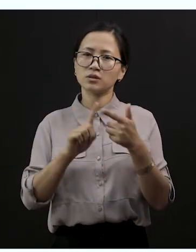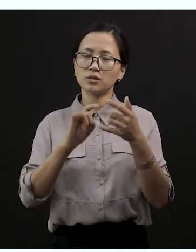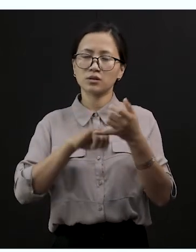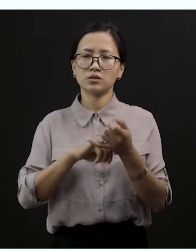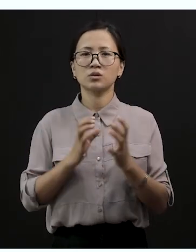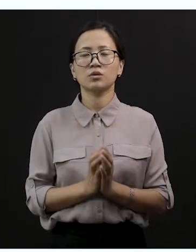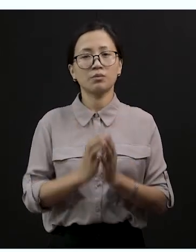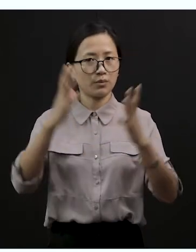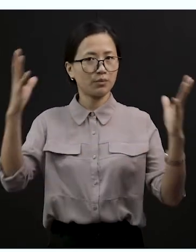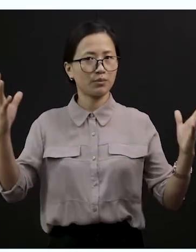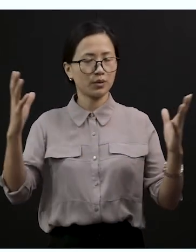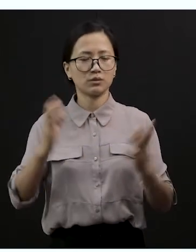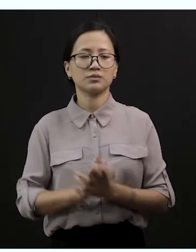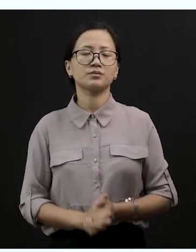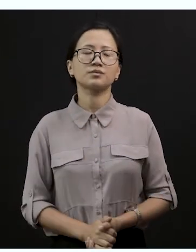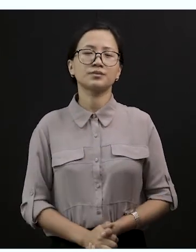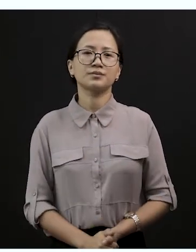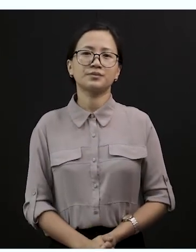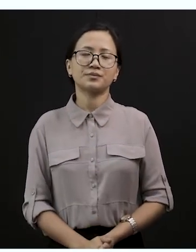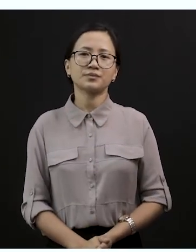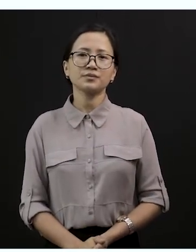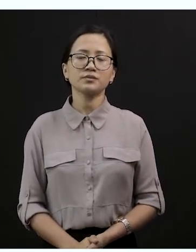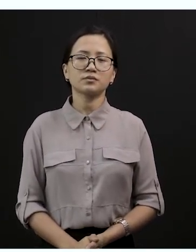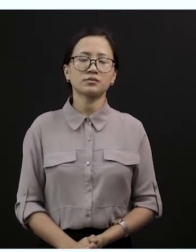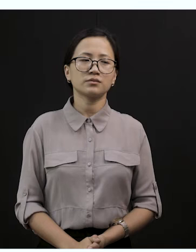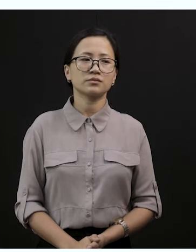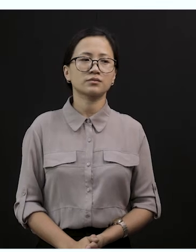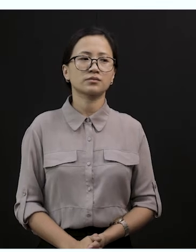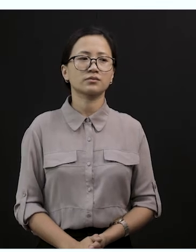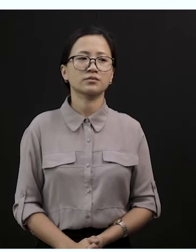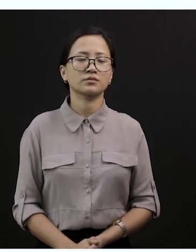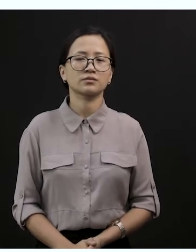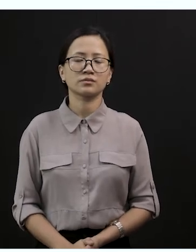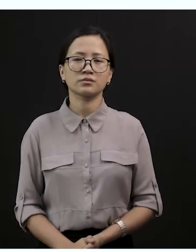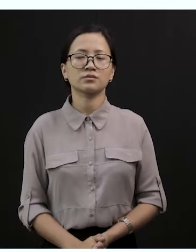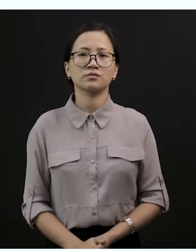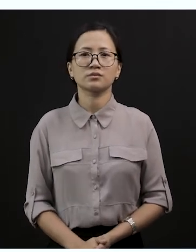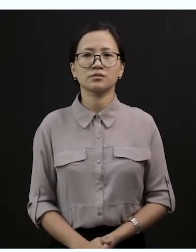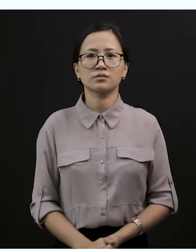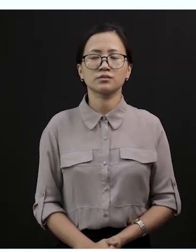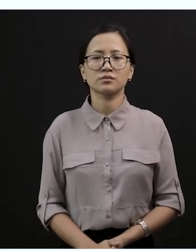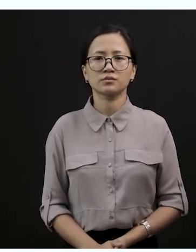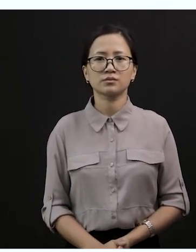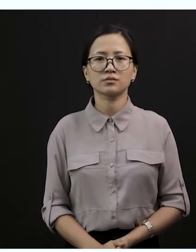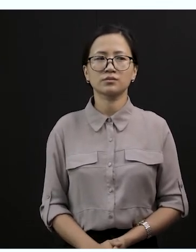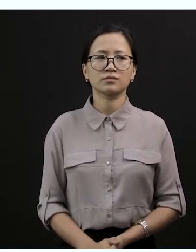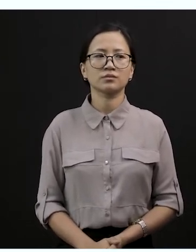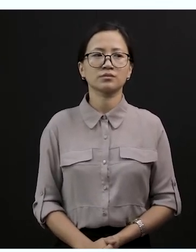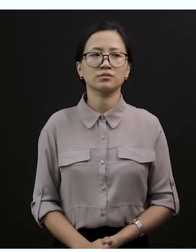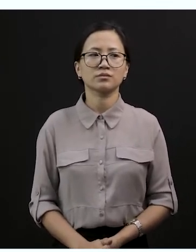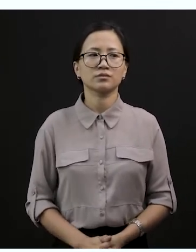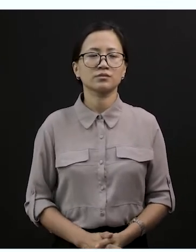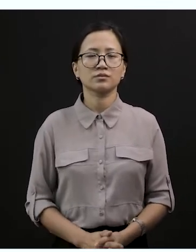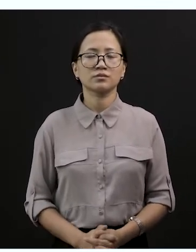the mango, it becomes mangoes. That means it is now plural. I am referring to many mangoes. Okay, that is known as